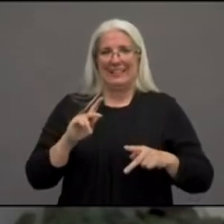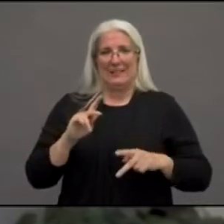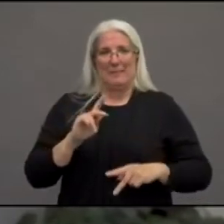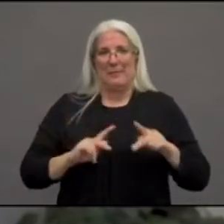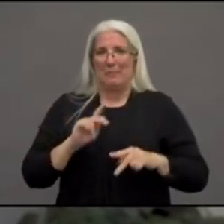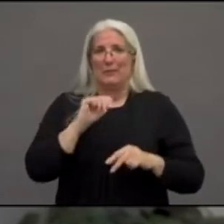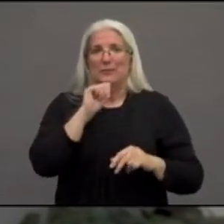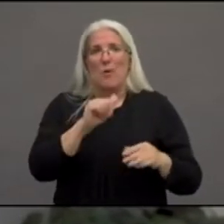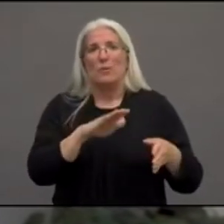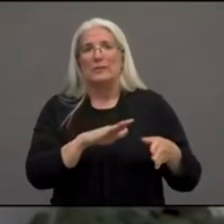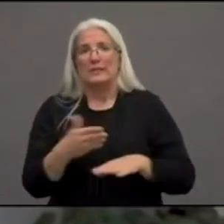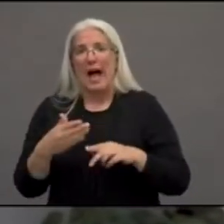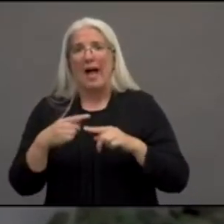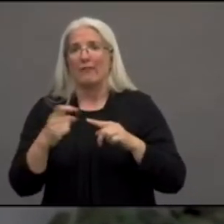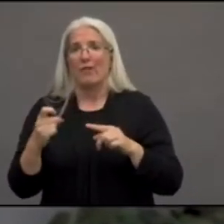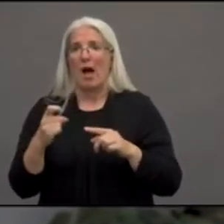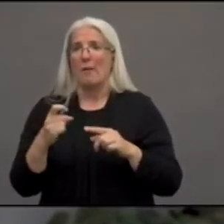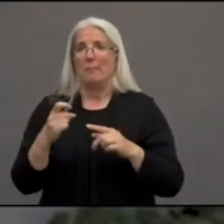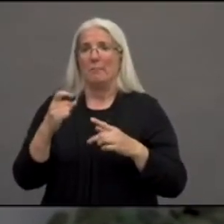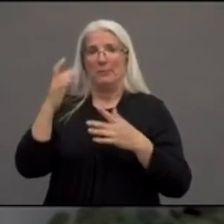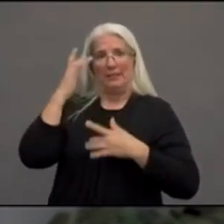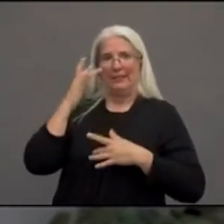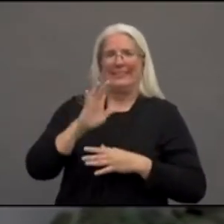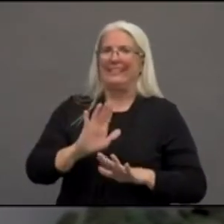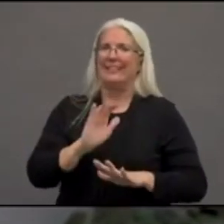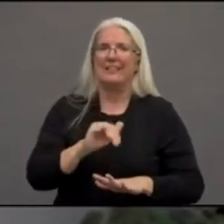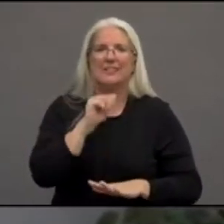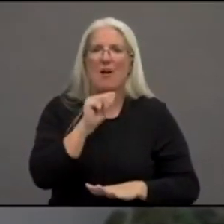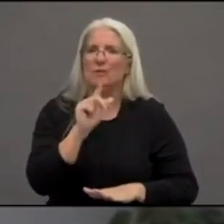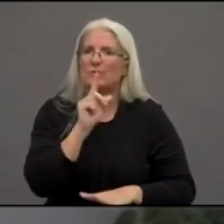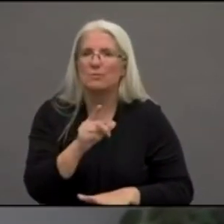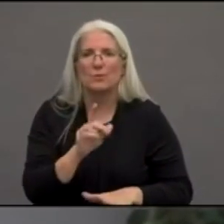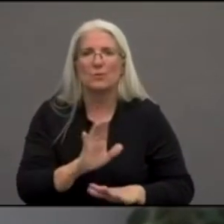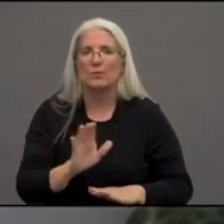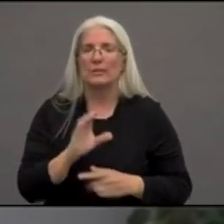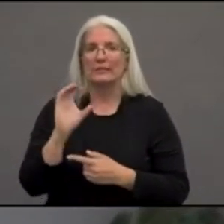let's just take a look here at some CDC information. And of